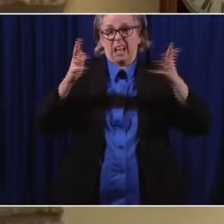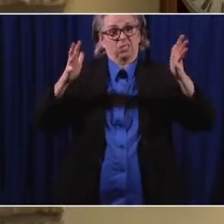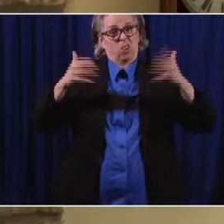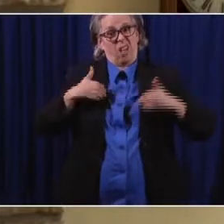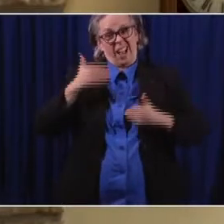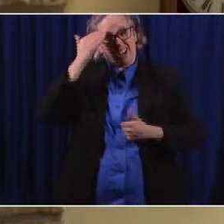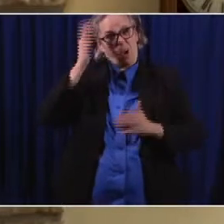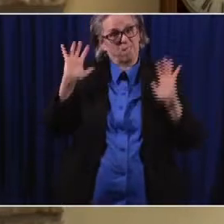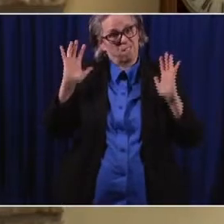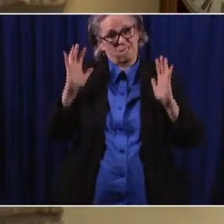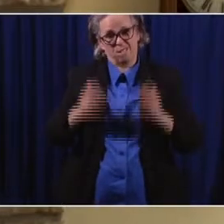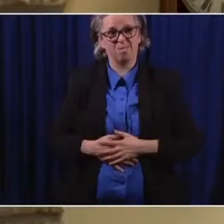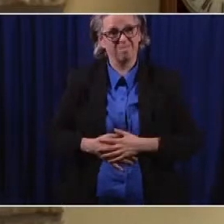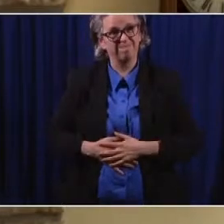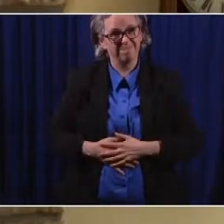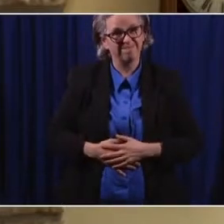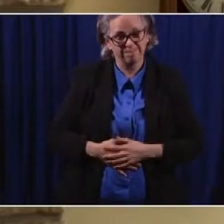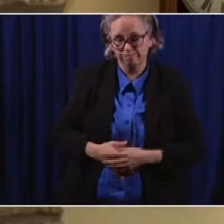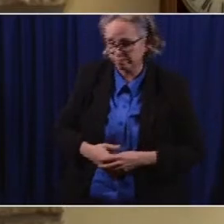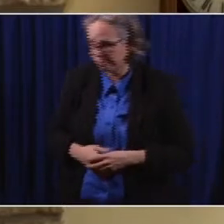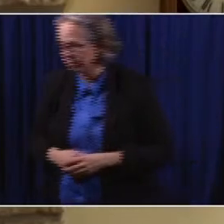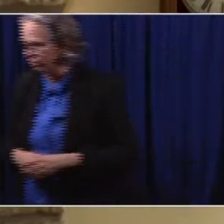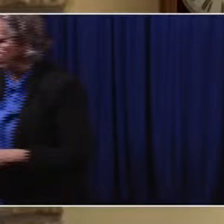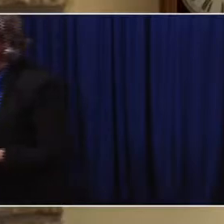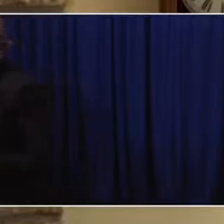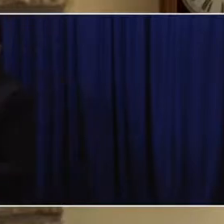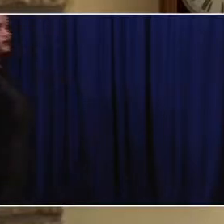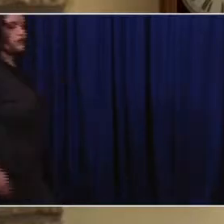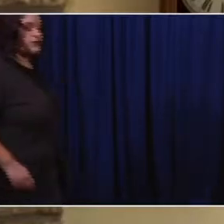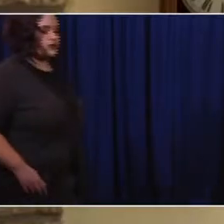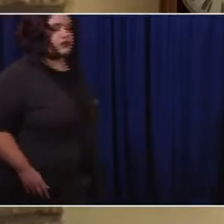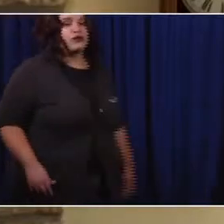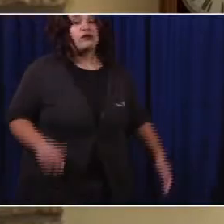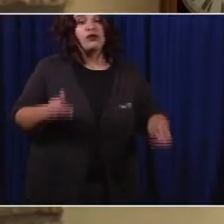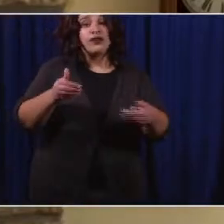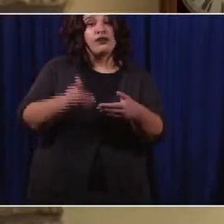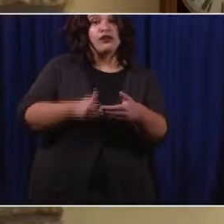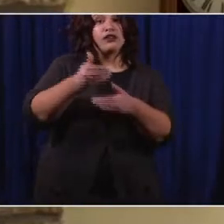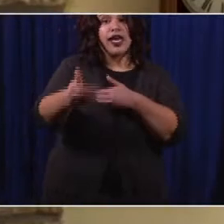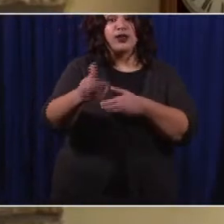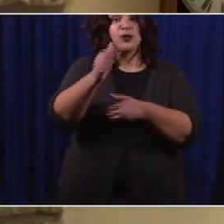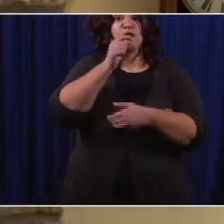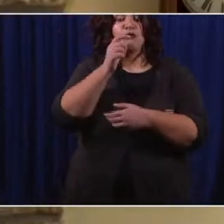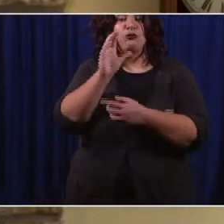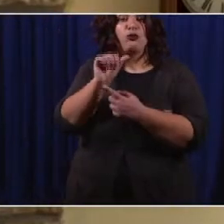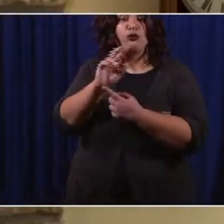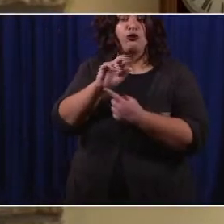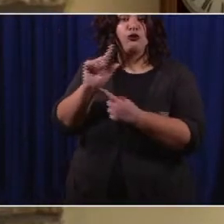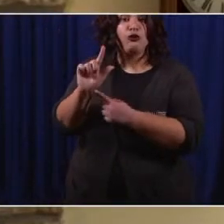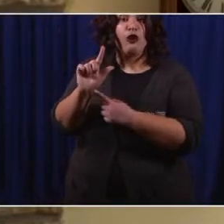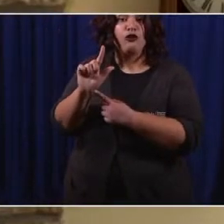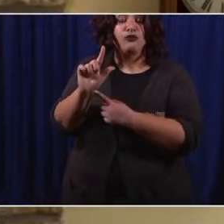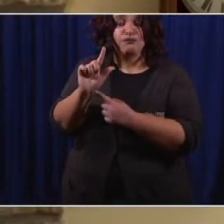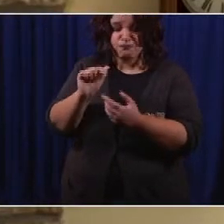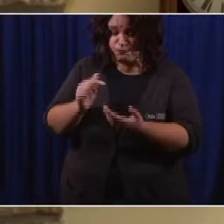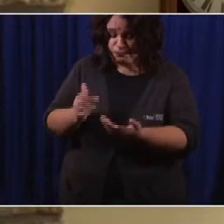it. Next question is from Carl Hunnell at richlandsource.com.